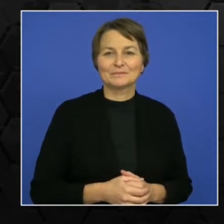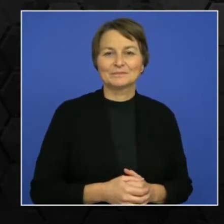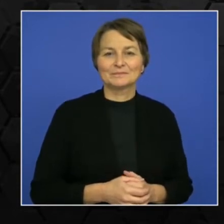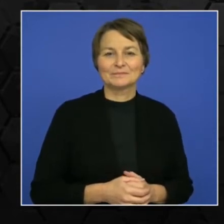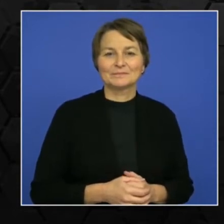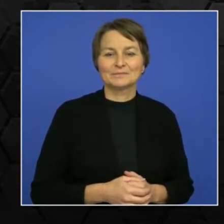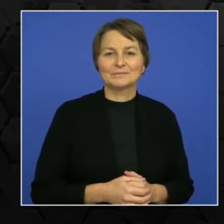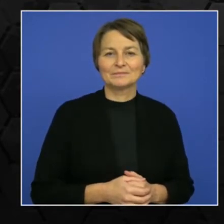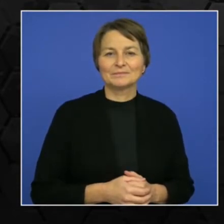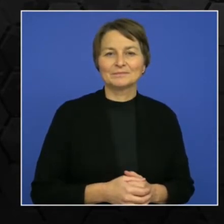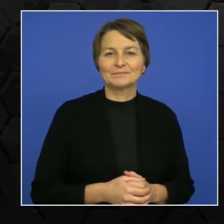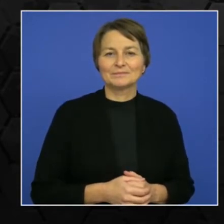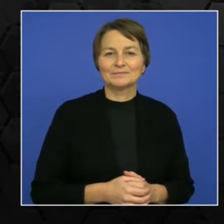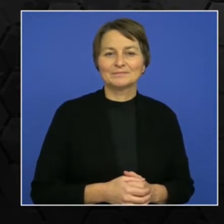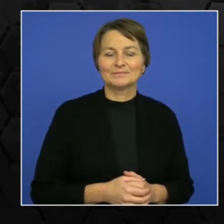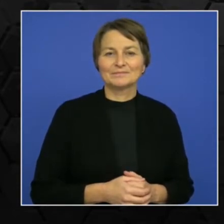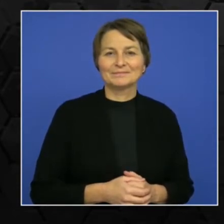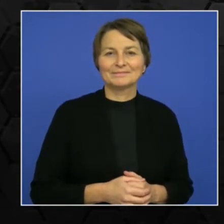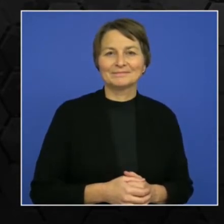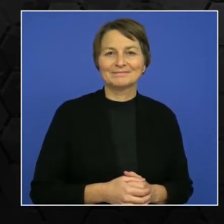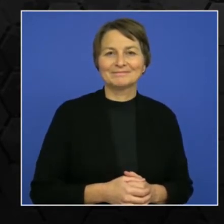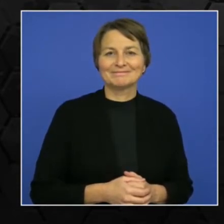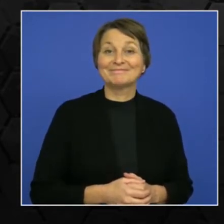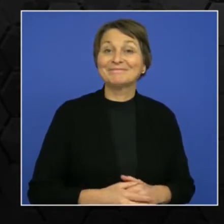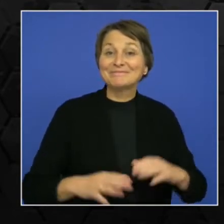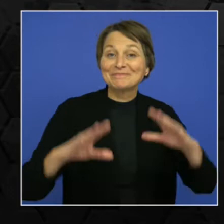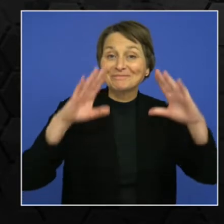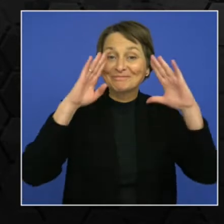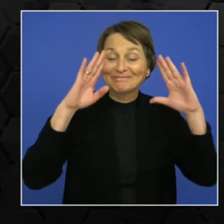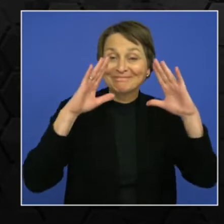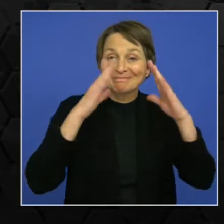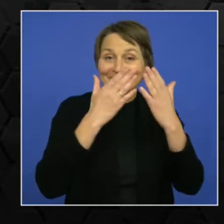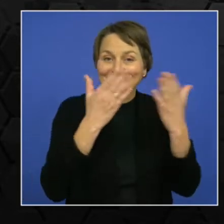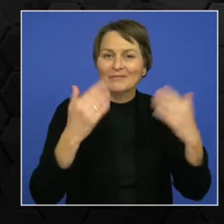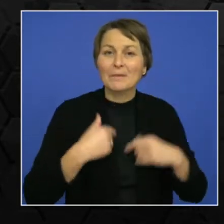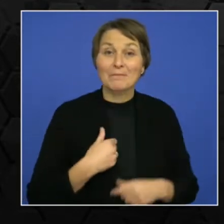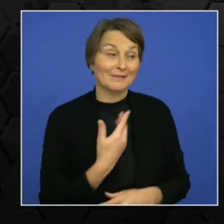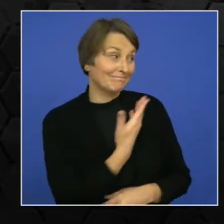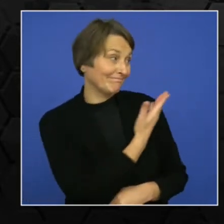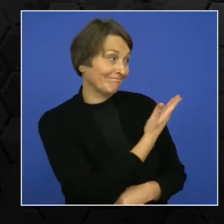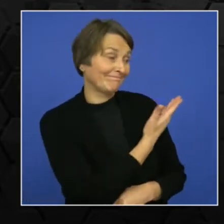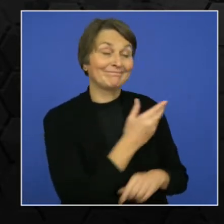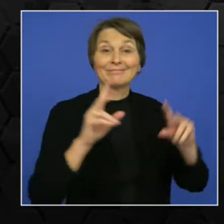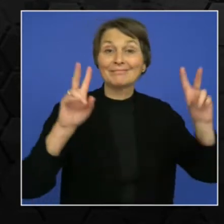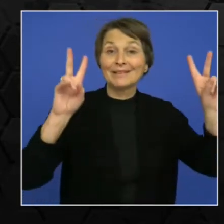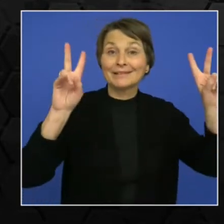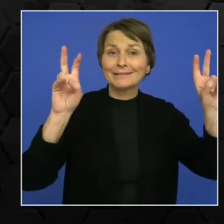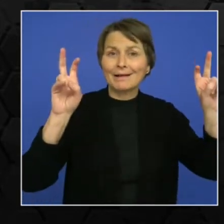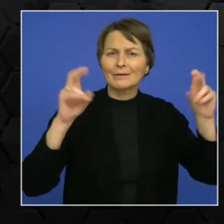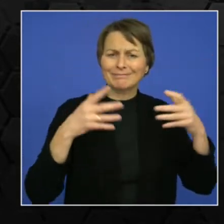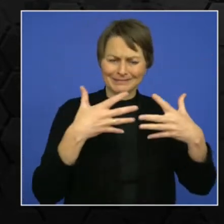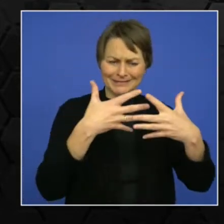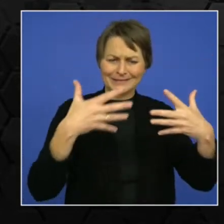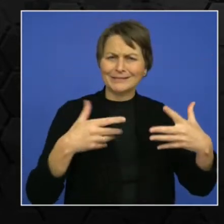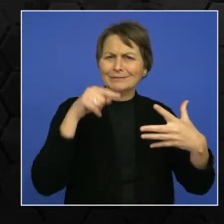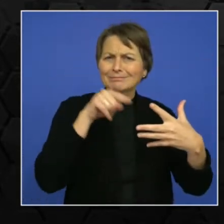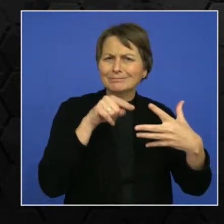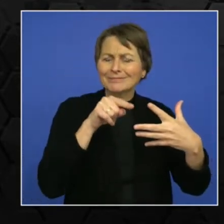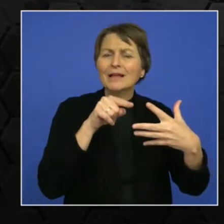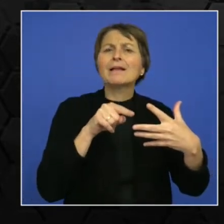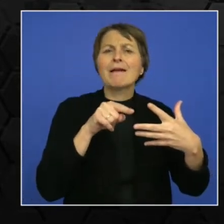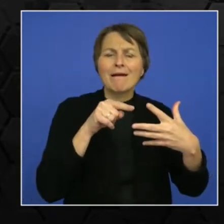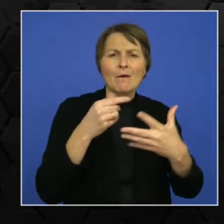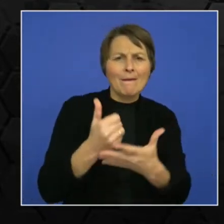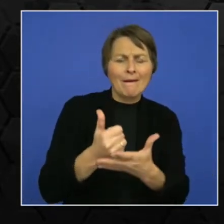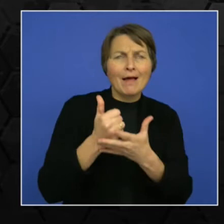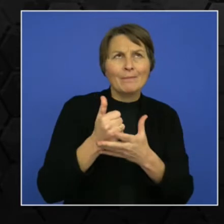So, so hi everyone. Like I'll be speaking about recommendation systems and their types in our daily lives and all the different applications